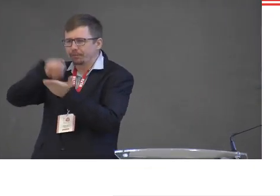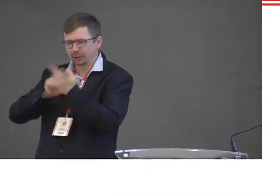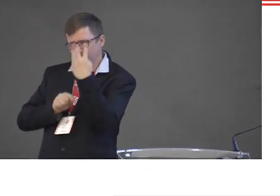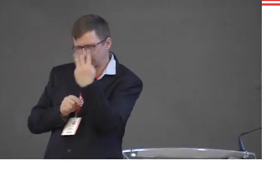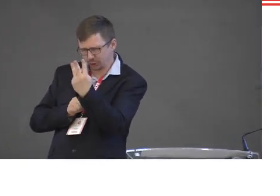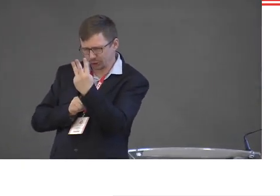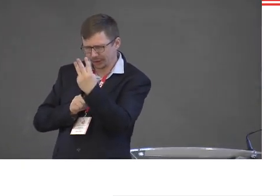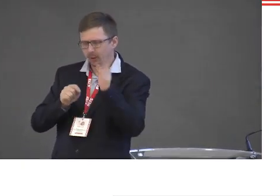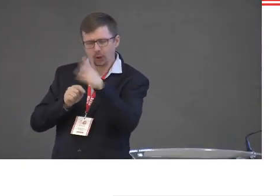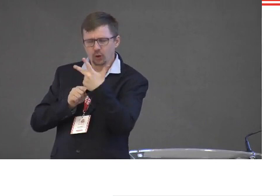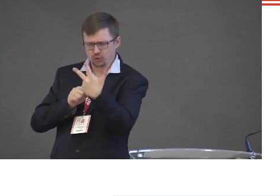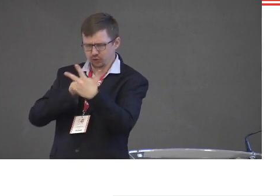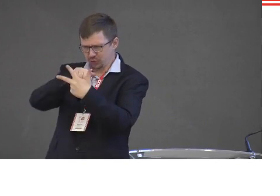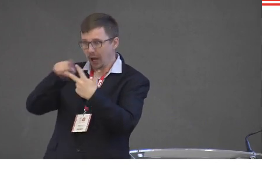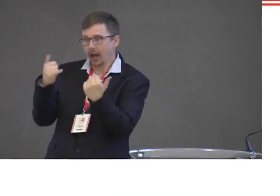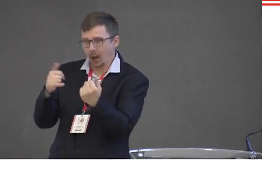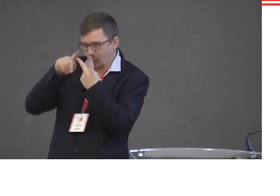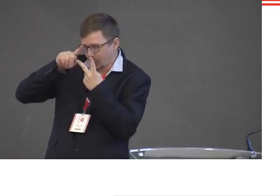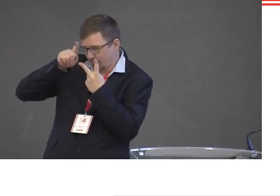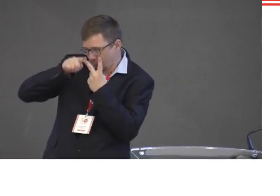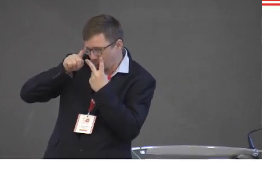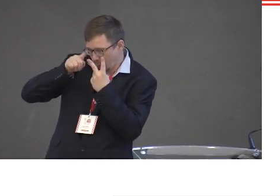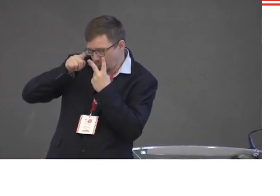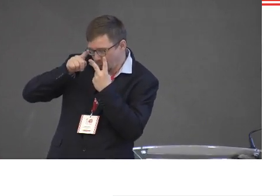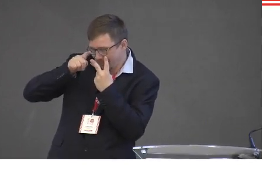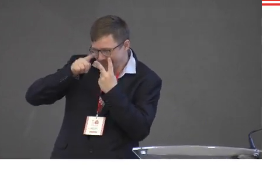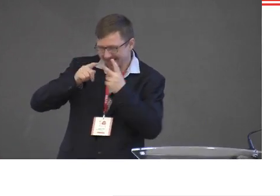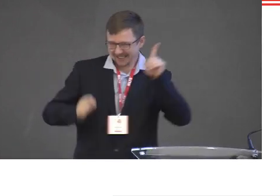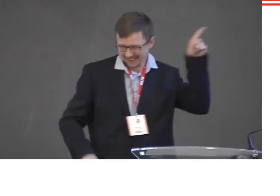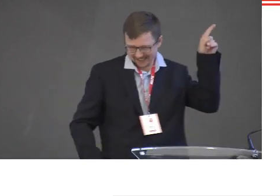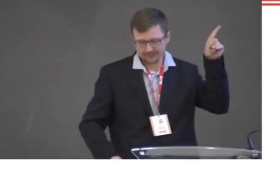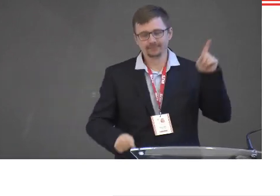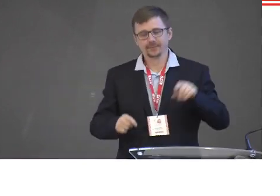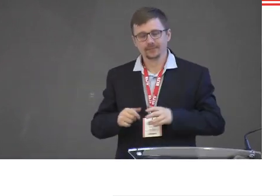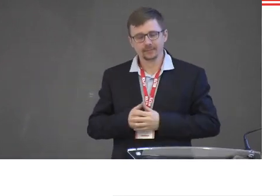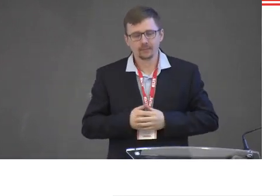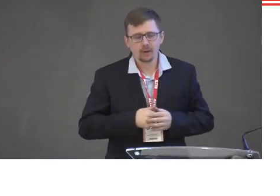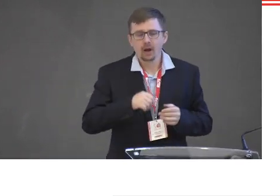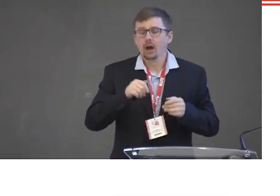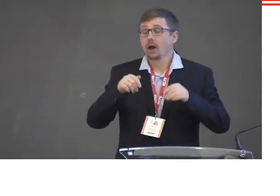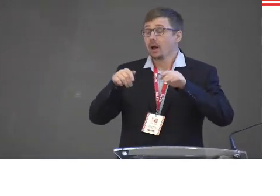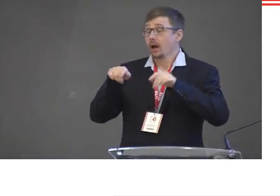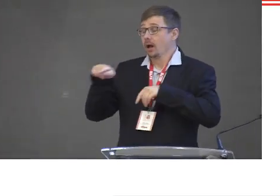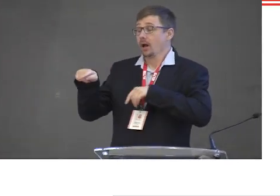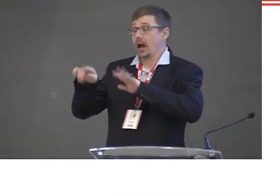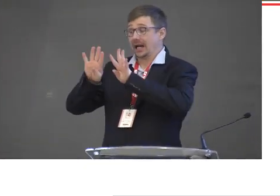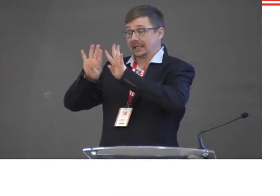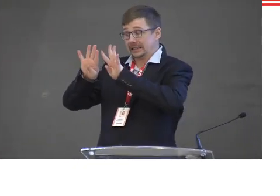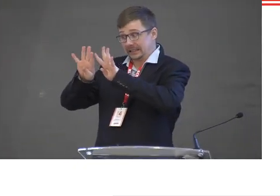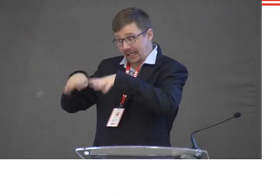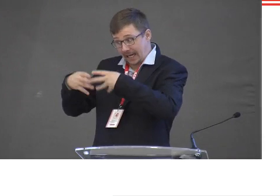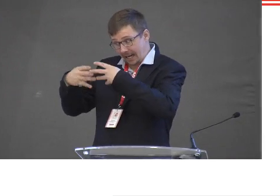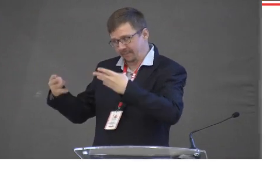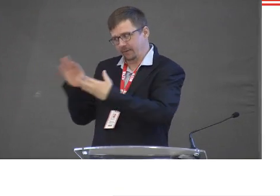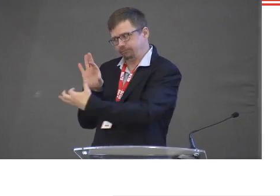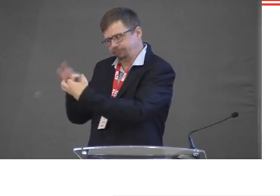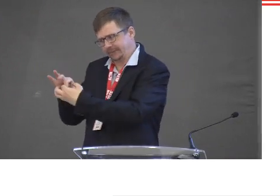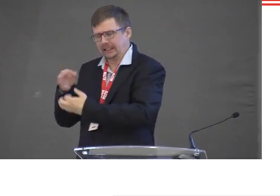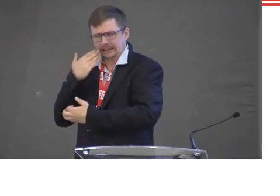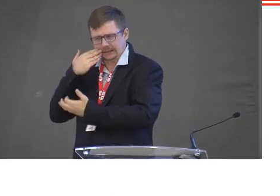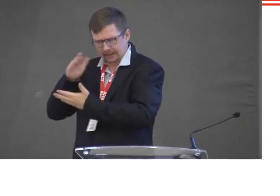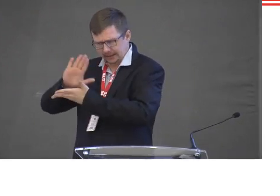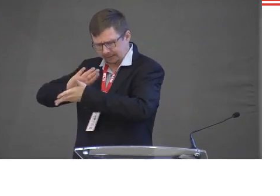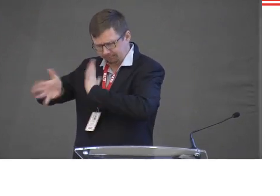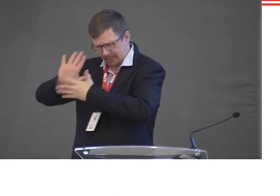As I mentioned before, we have 3 publications, and I want to look more into the second one